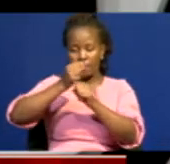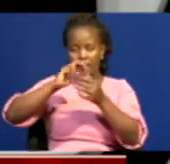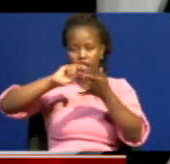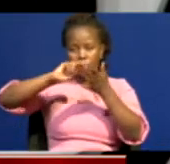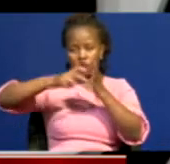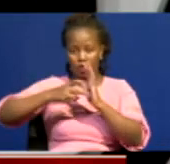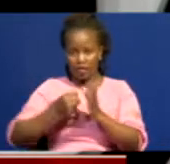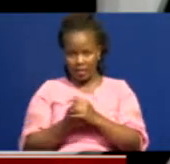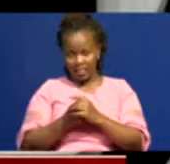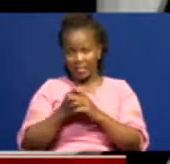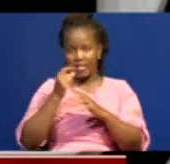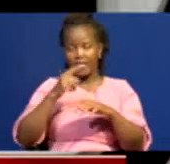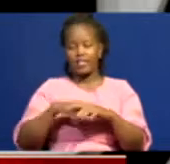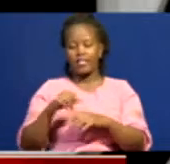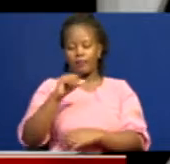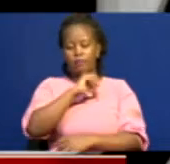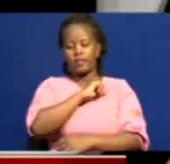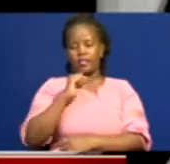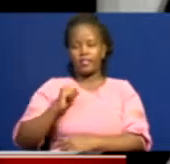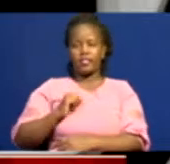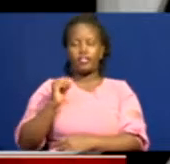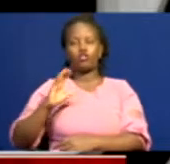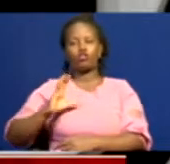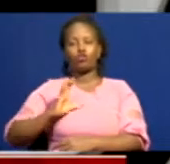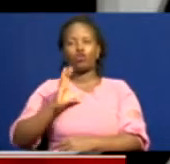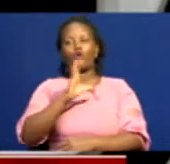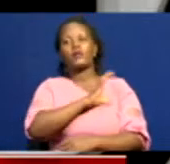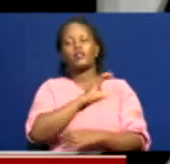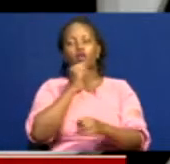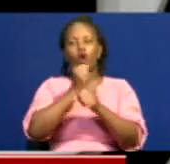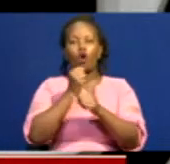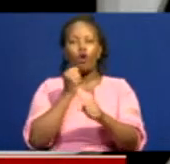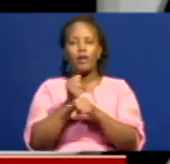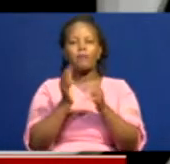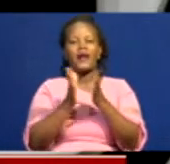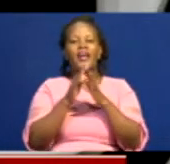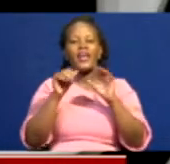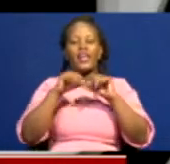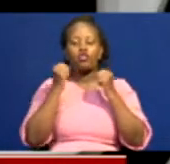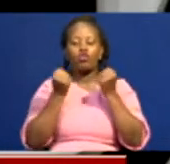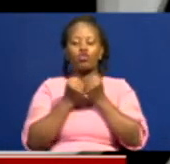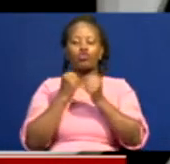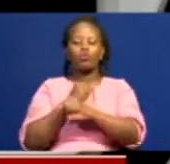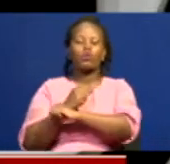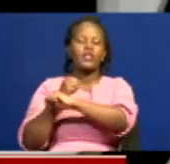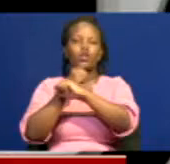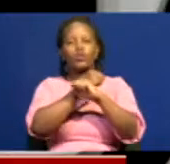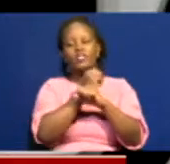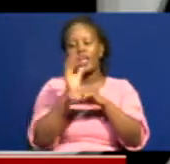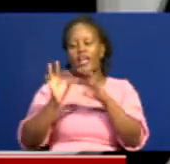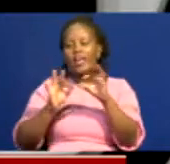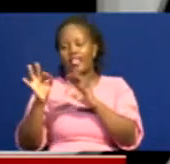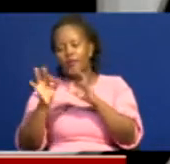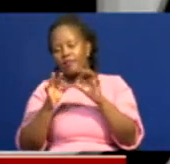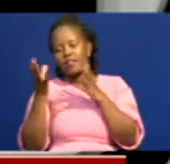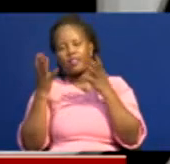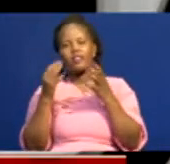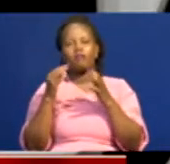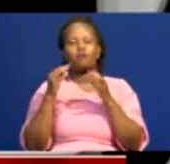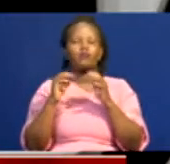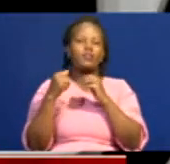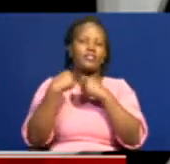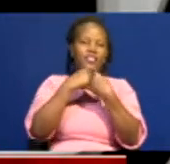Appearing before the Senate Committee on Labour and Social Protection to explain the government's position on the plight of workers from the two